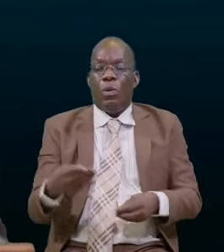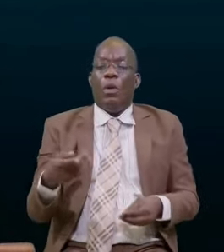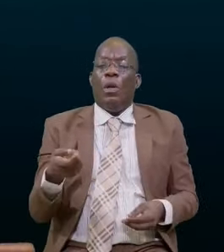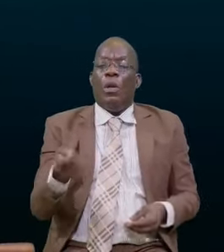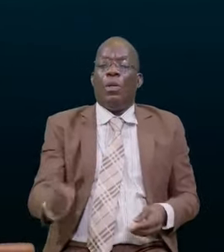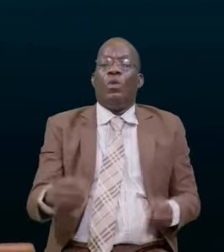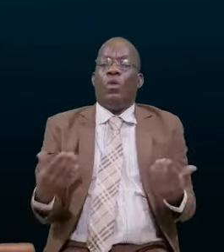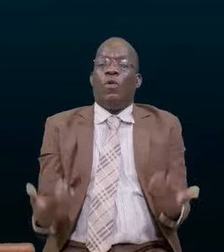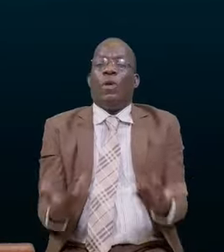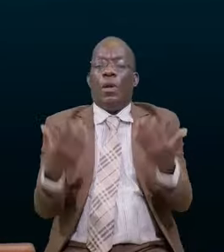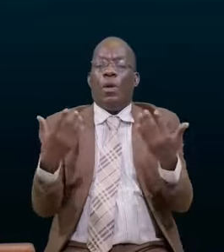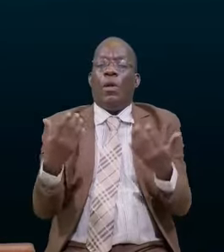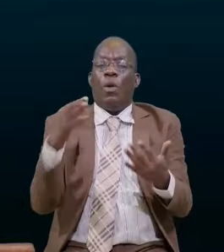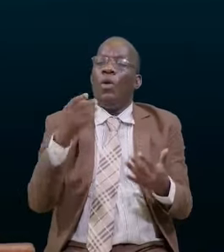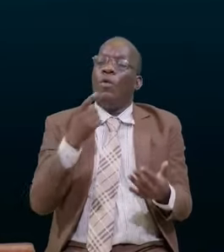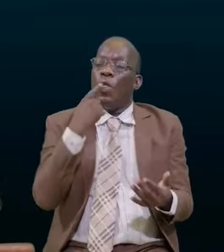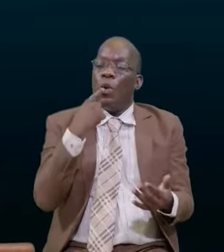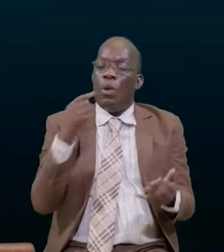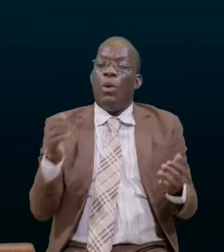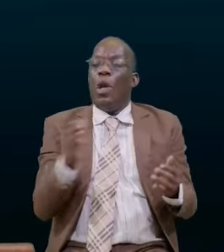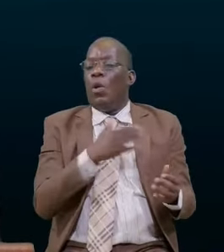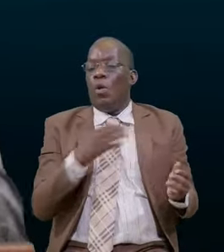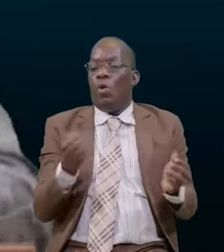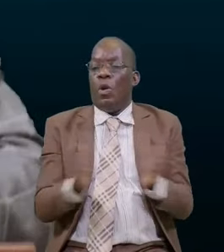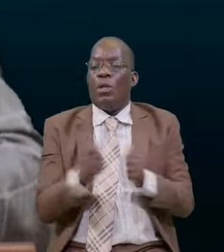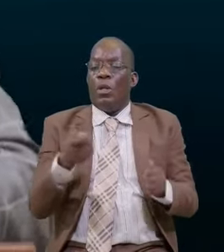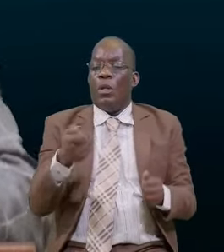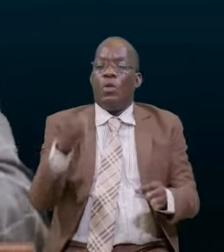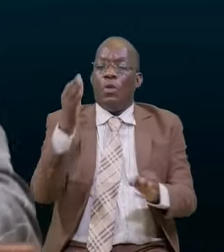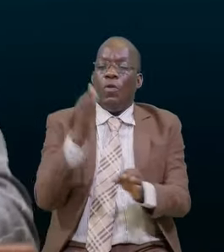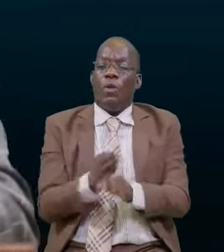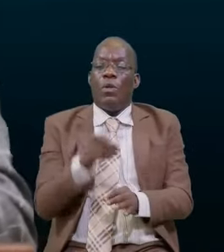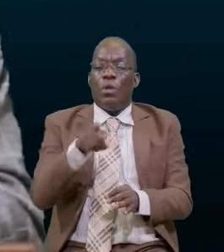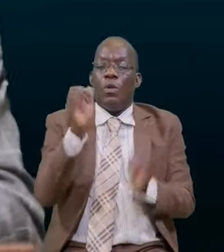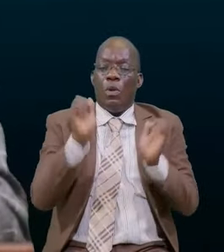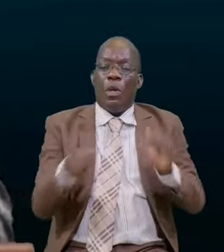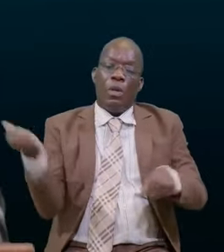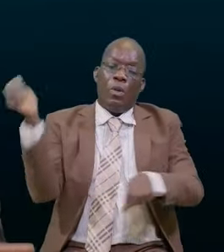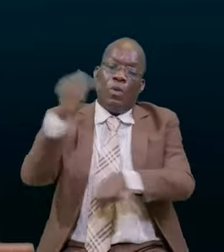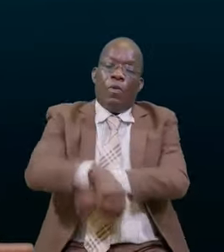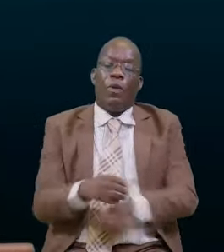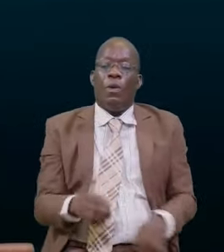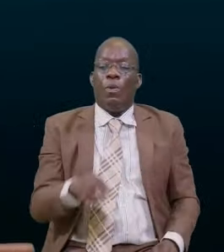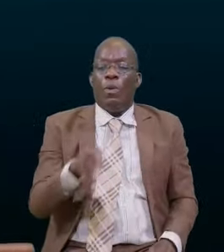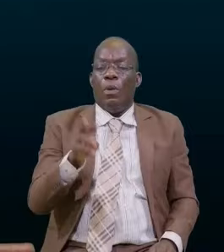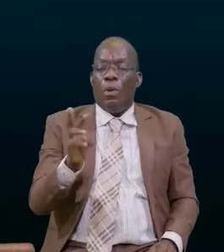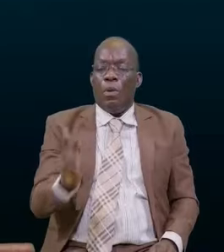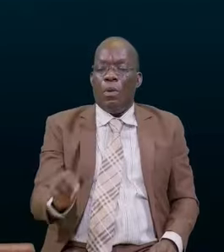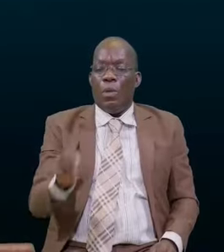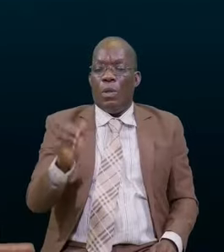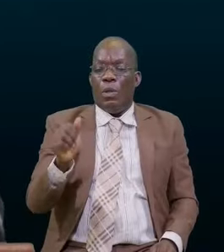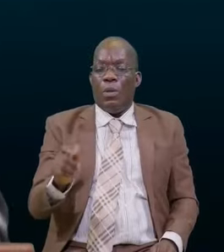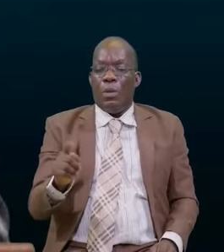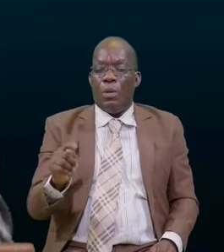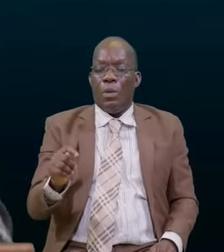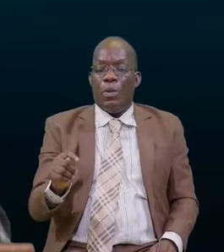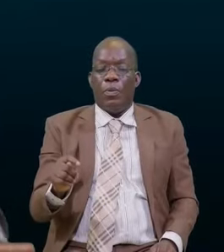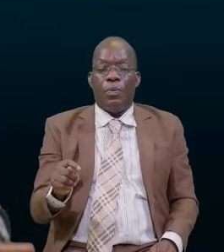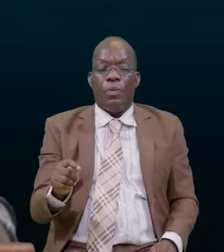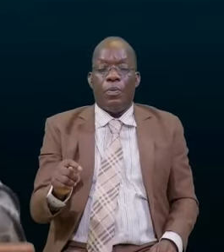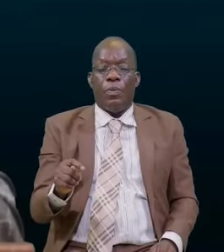faith you can overcome now in the Book of Matthew chapter 17 Matthew chapter